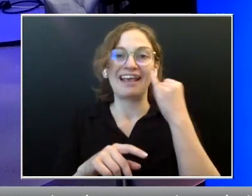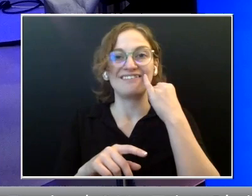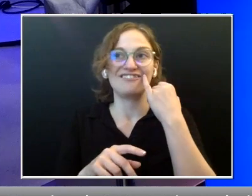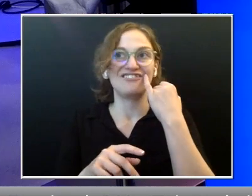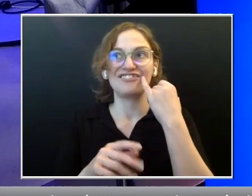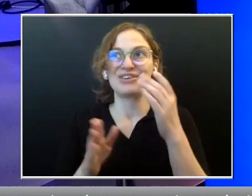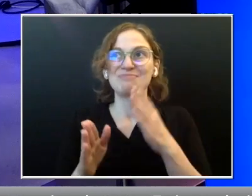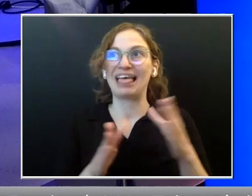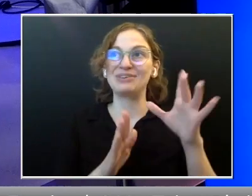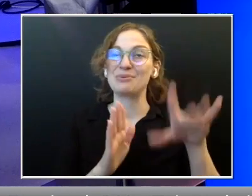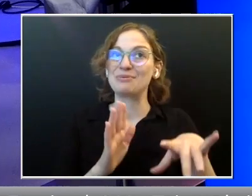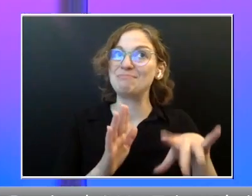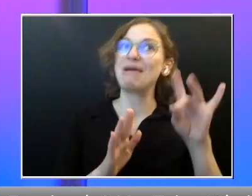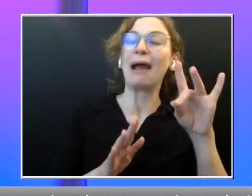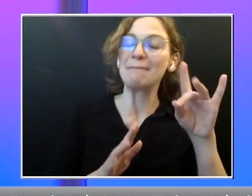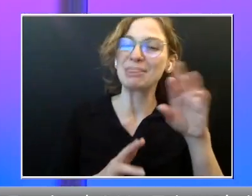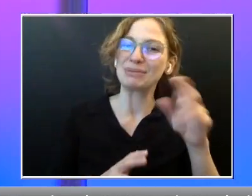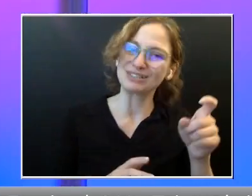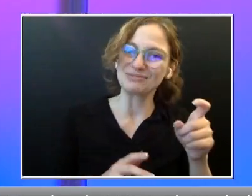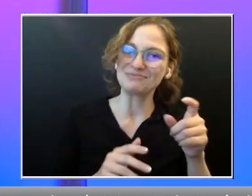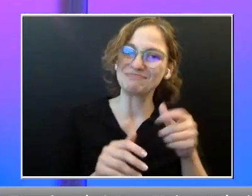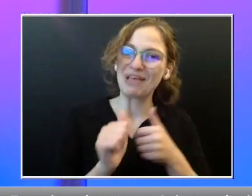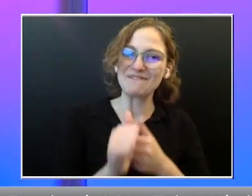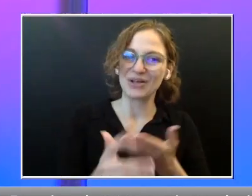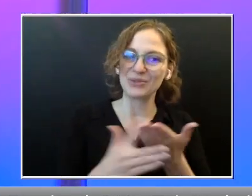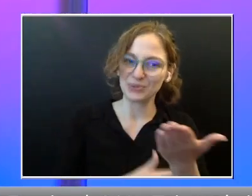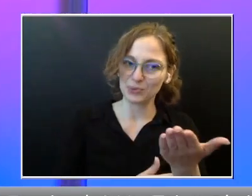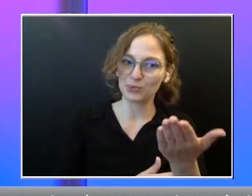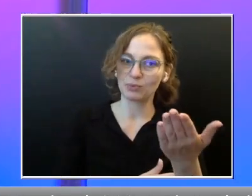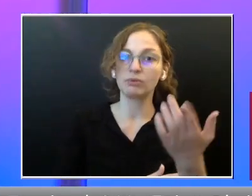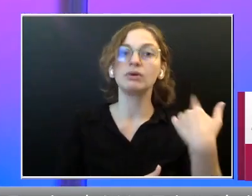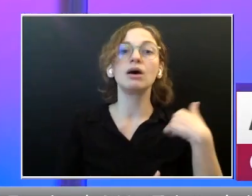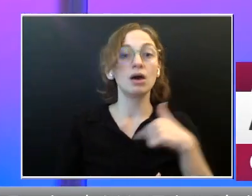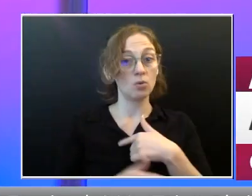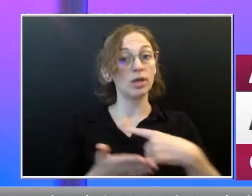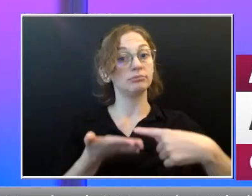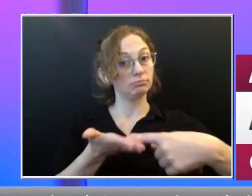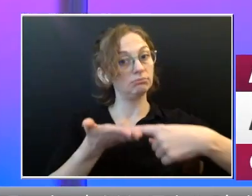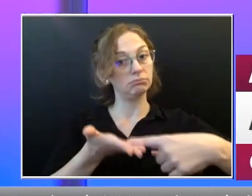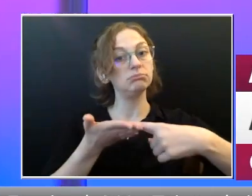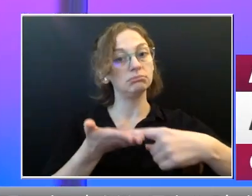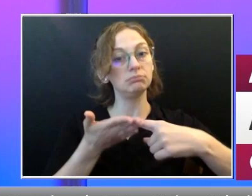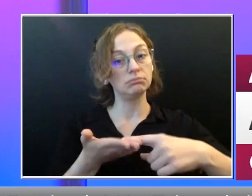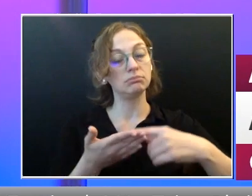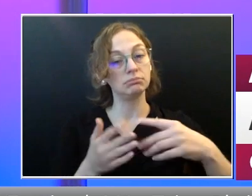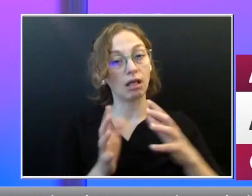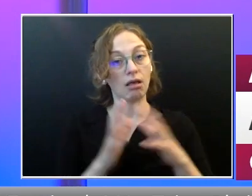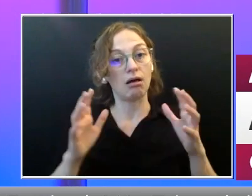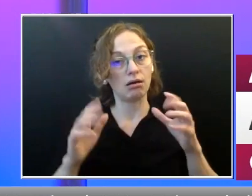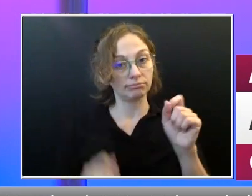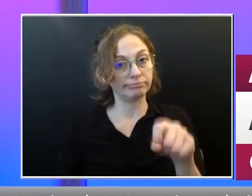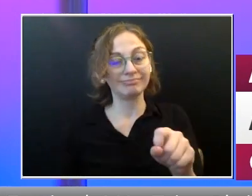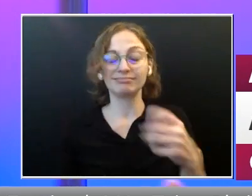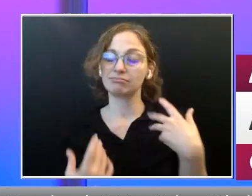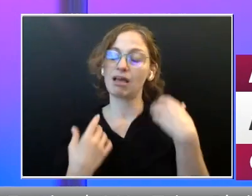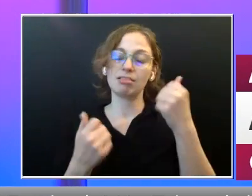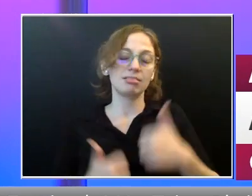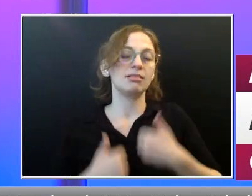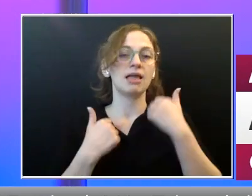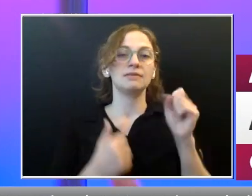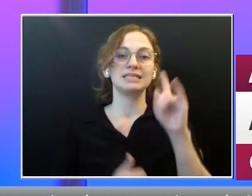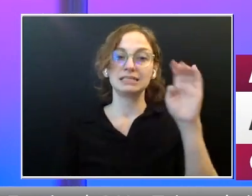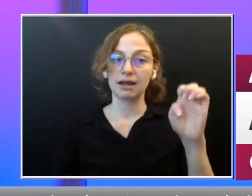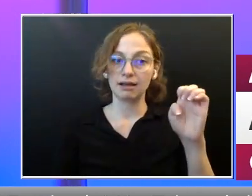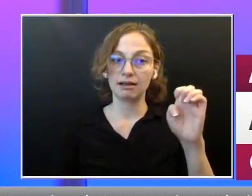through. We certainly talk a lot about it, and just a healthy lifestyle, and a lot of, you know, we're getting a lot